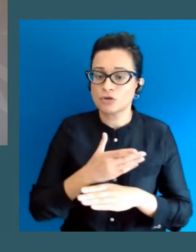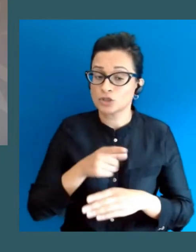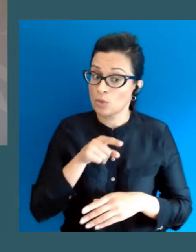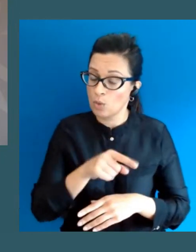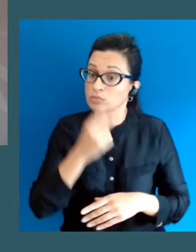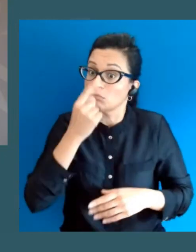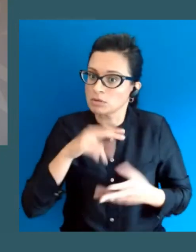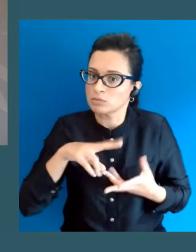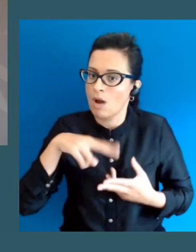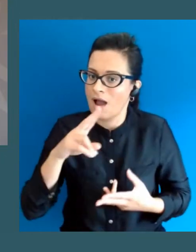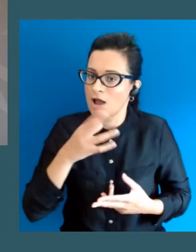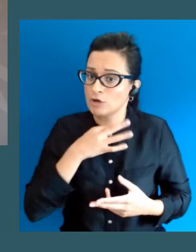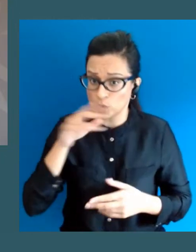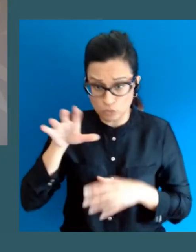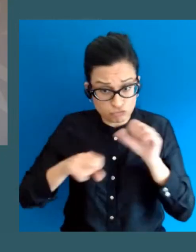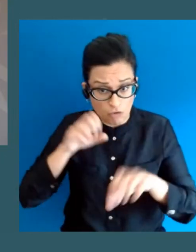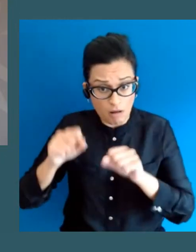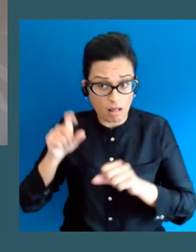you struggle with that?